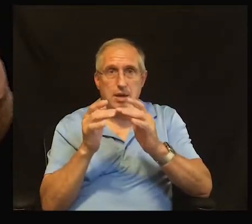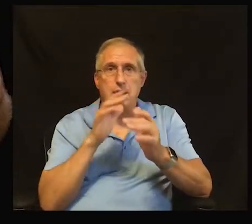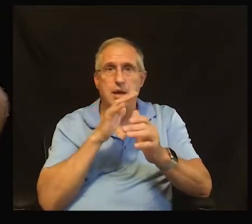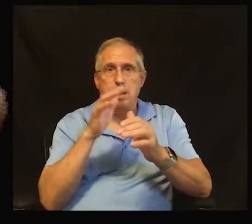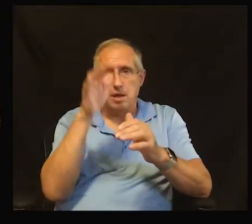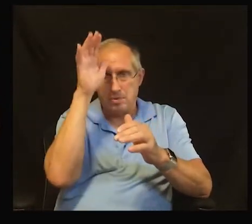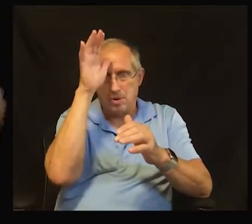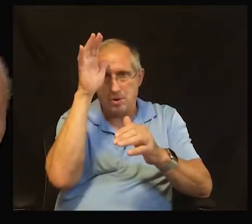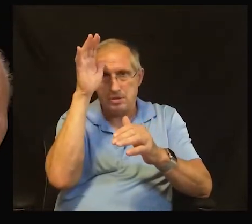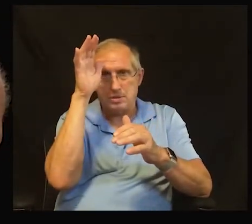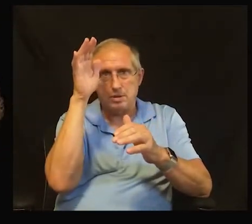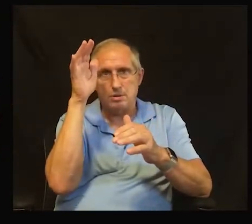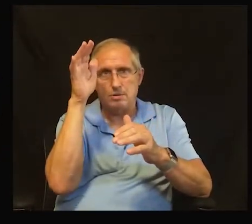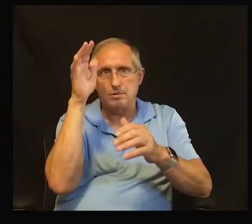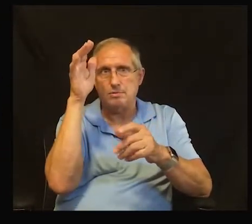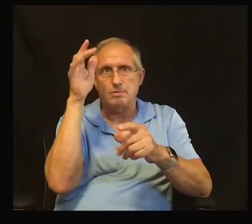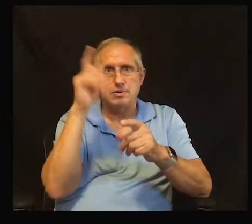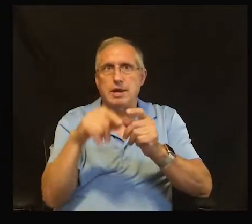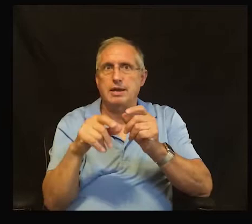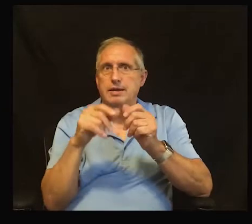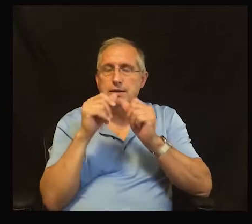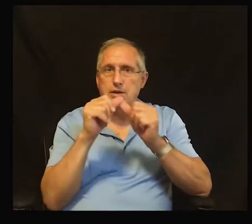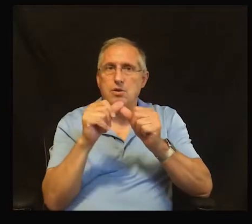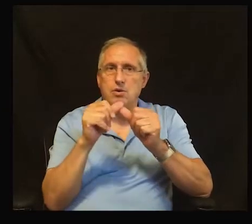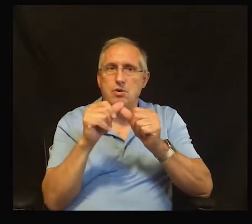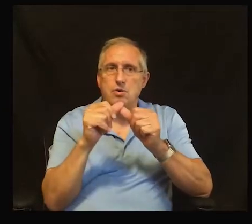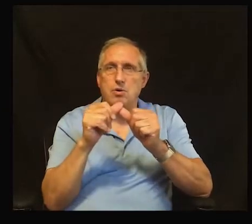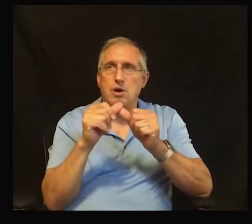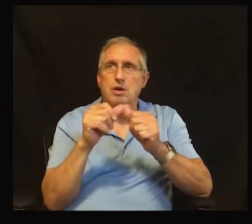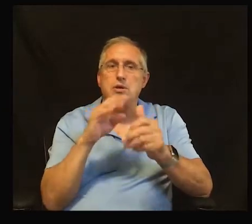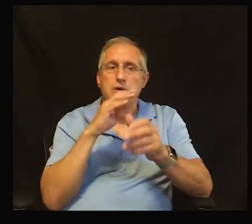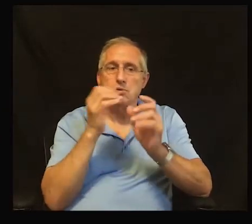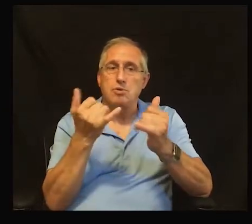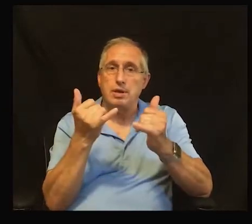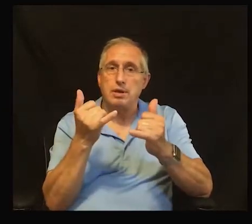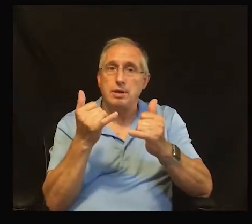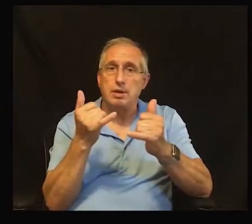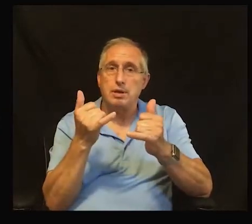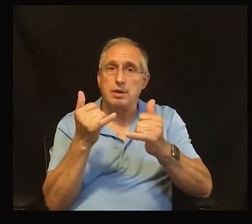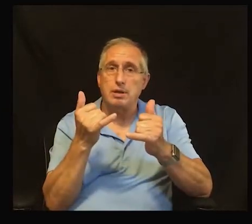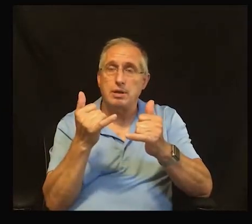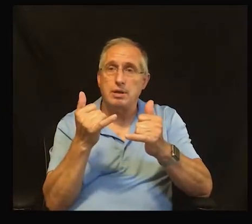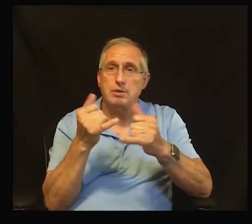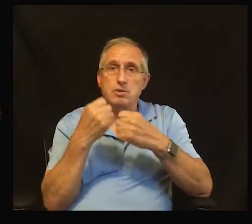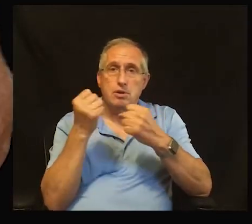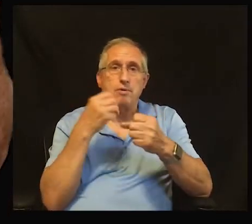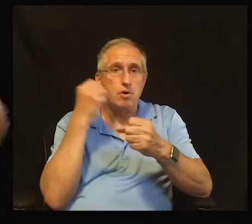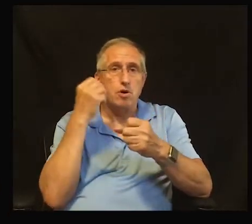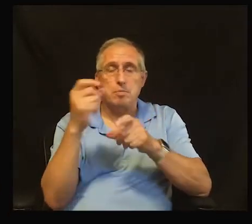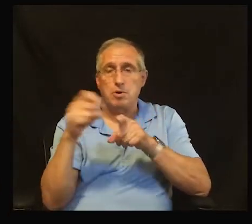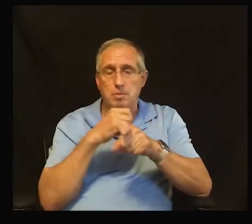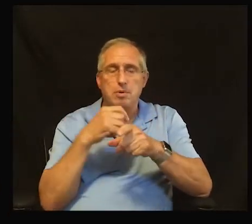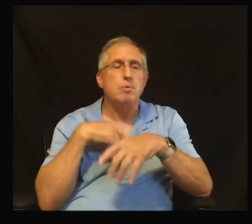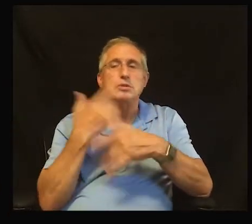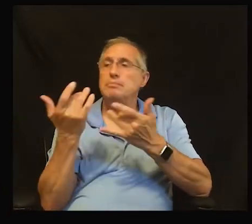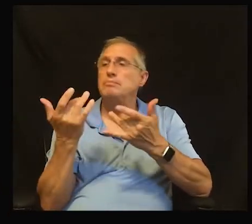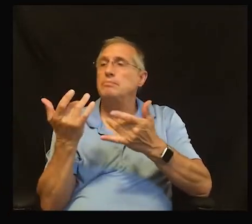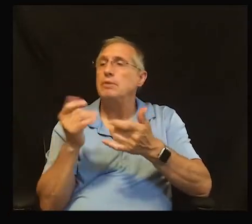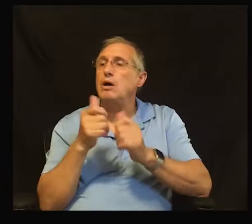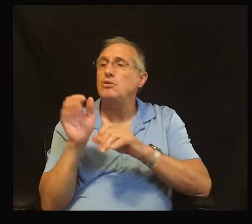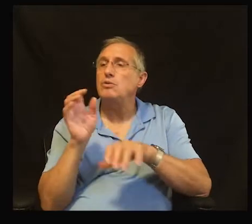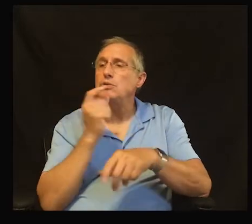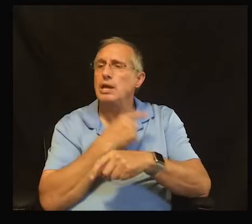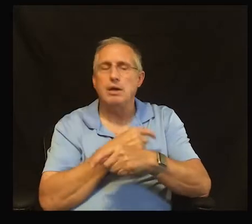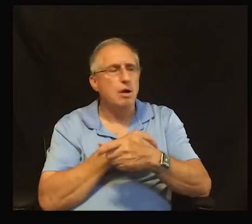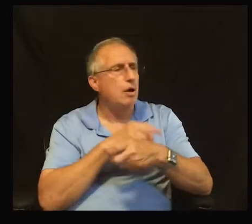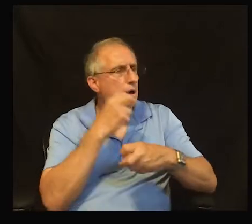online. And parents are losing their minds. And every day, my wife, she told me, I was talking to her today. She was driving home. She called me and I said, what's going